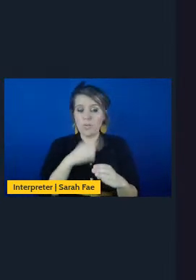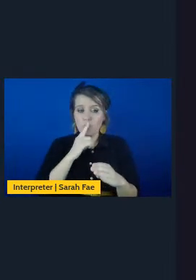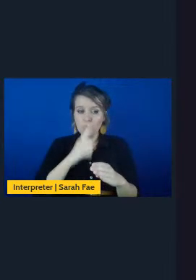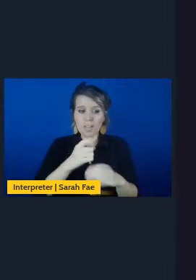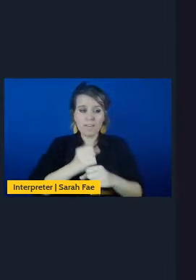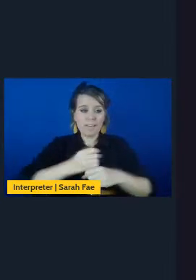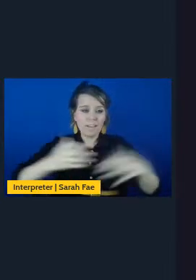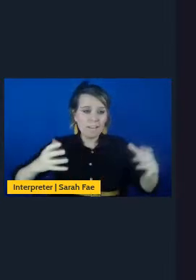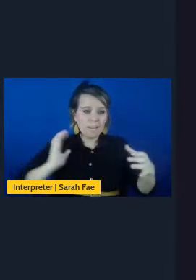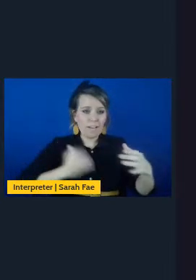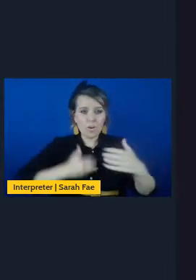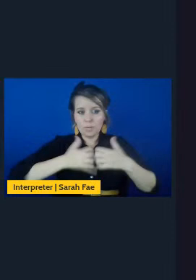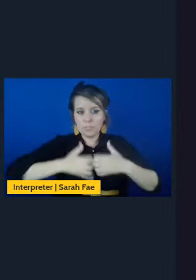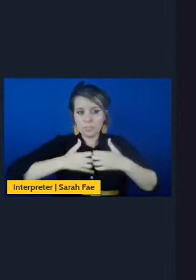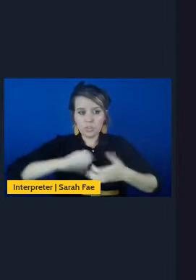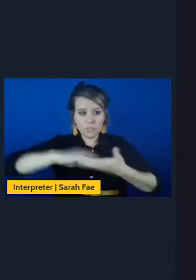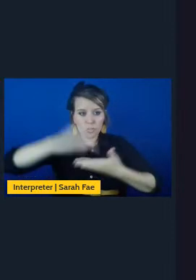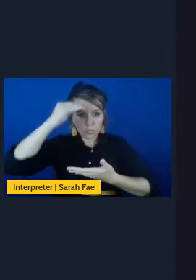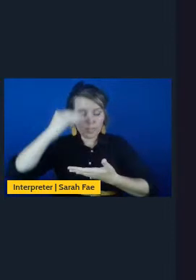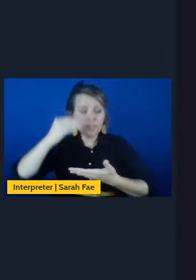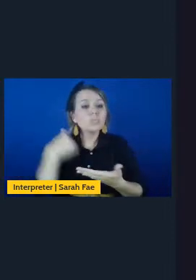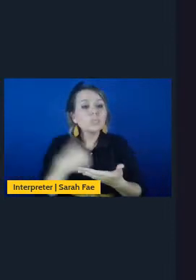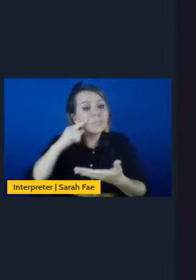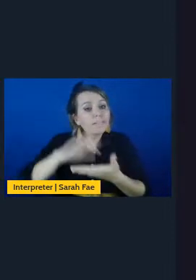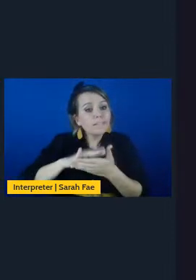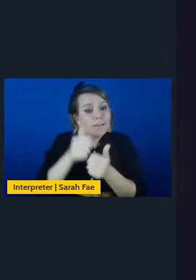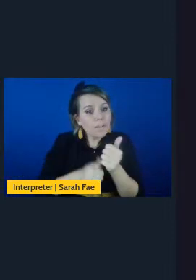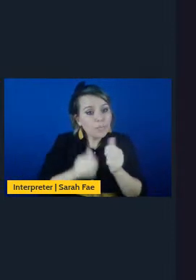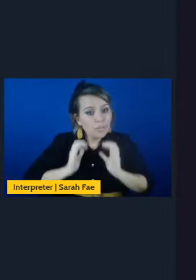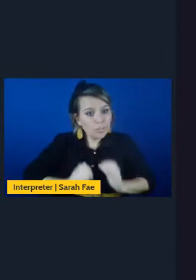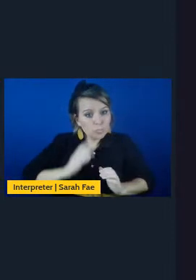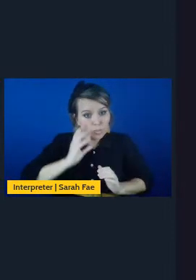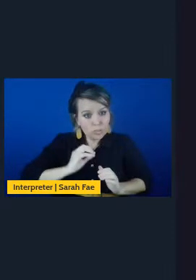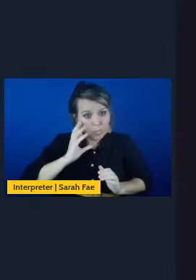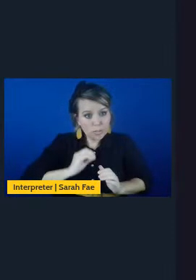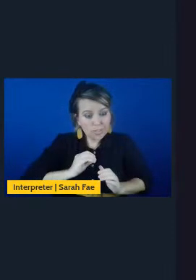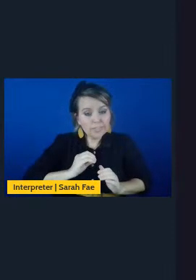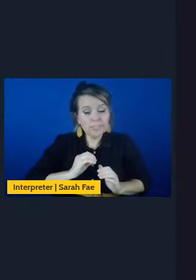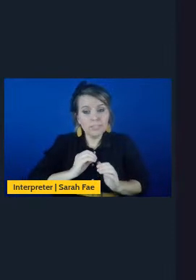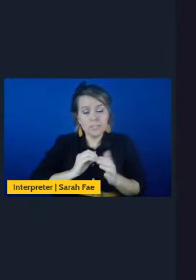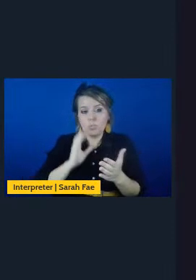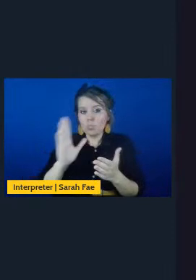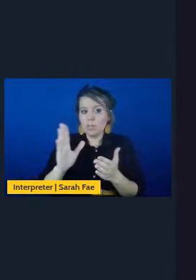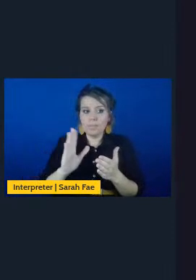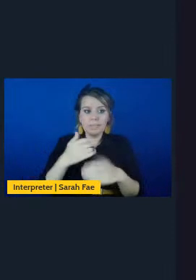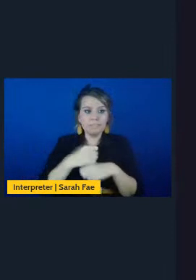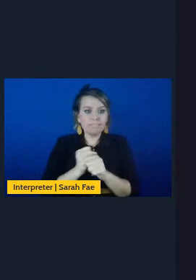we believe every customer experience application will be reinvented with generative AI.